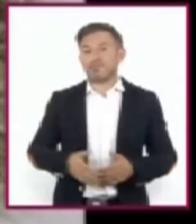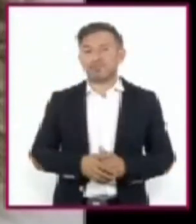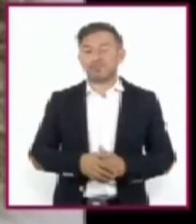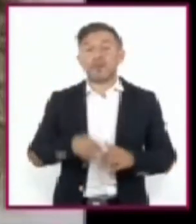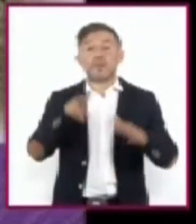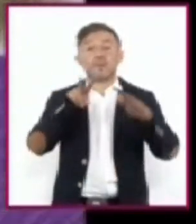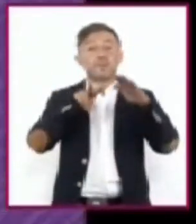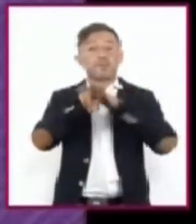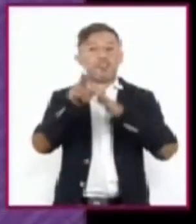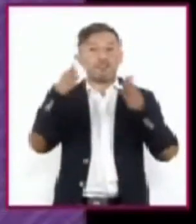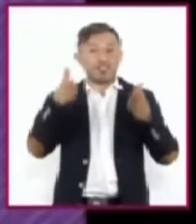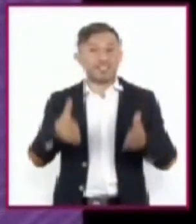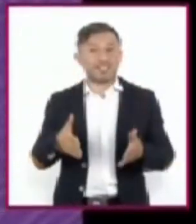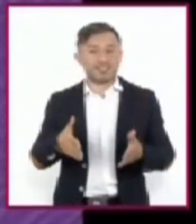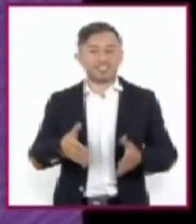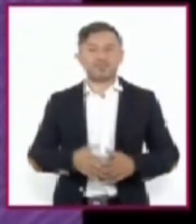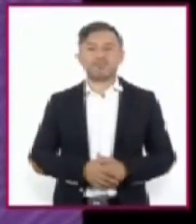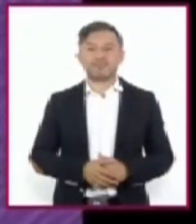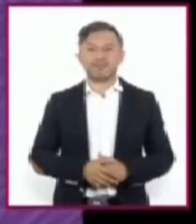Prophets.